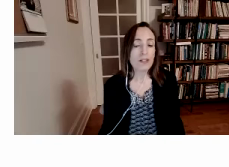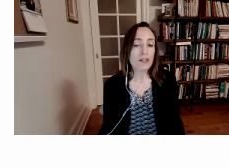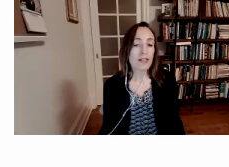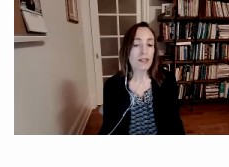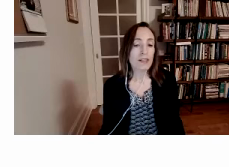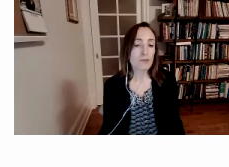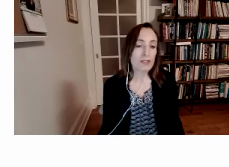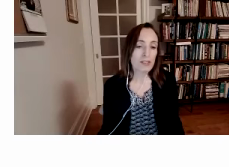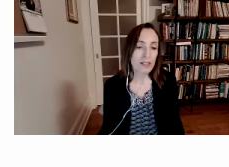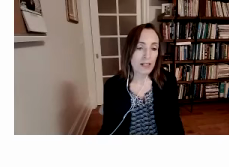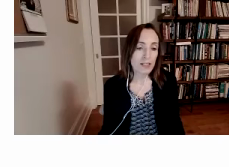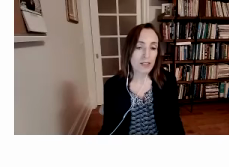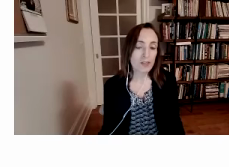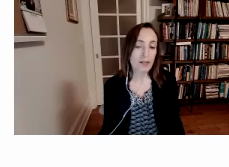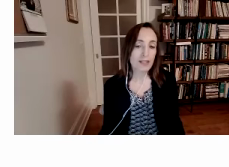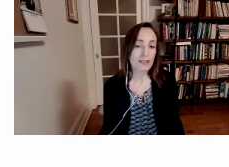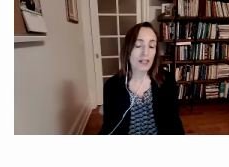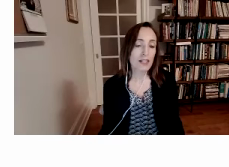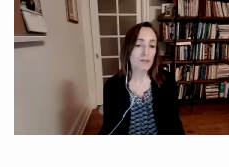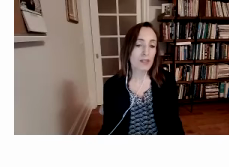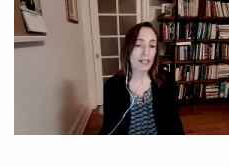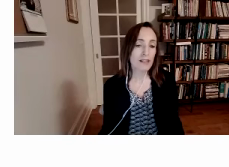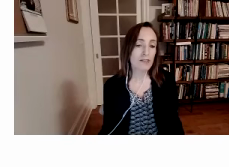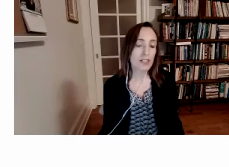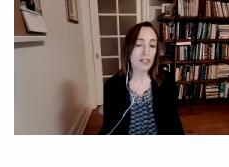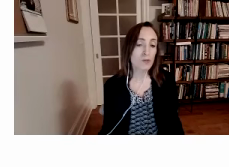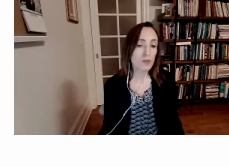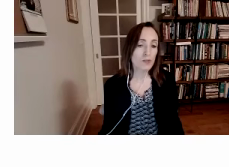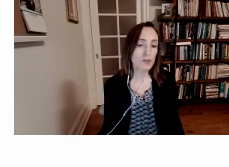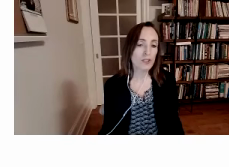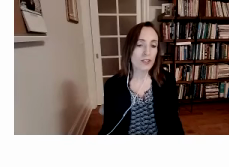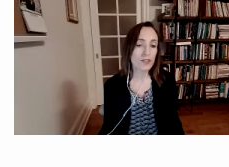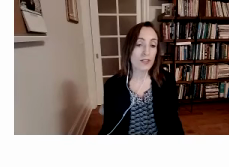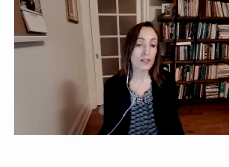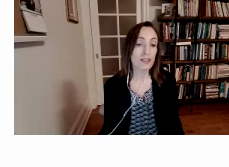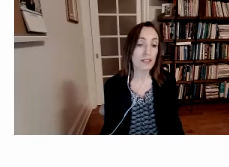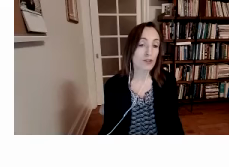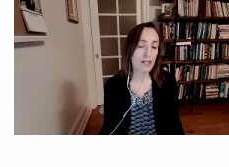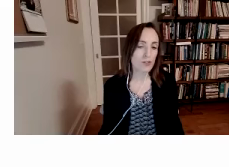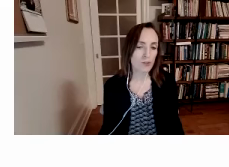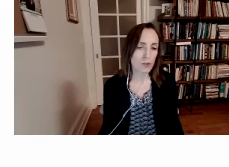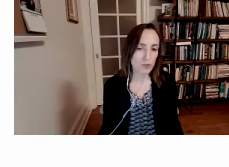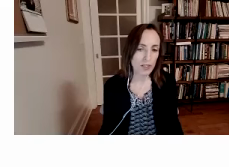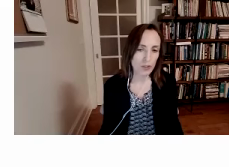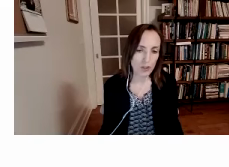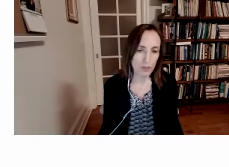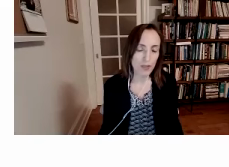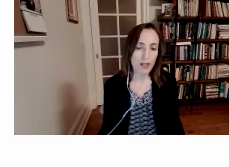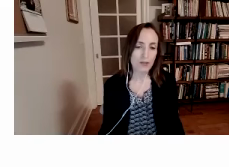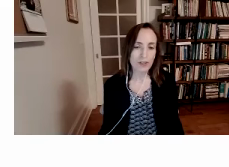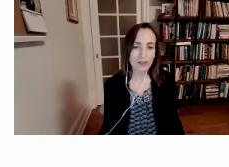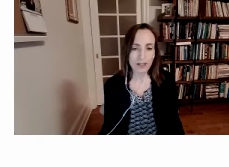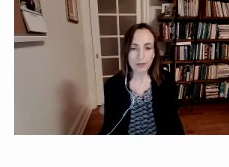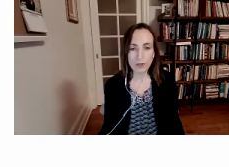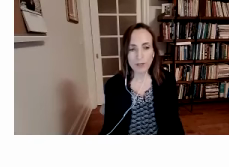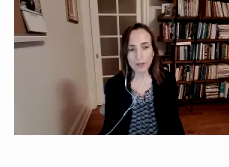Or the preceding context might have a word which is in a contrastive focus relationship